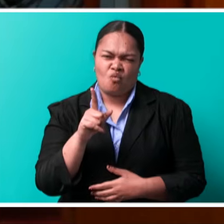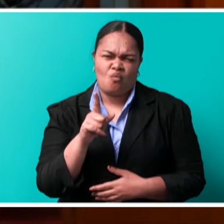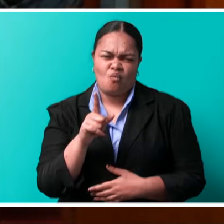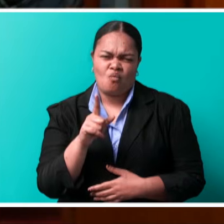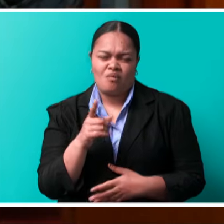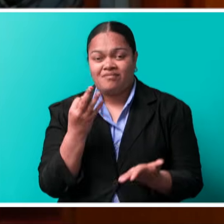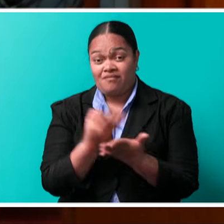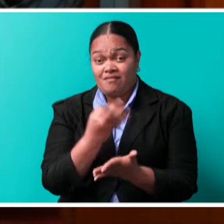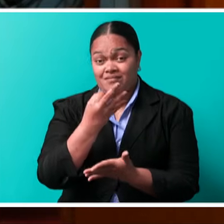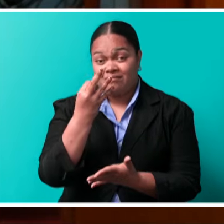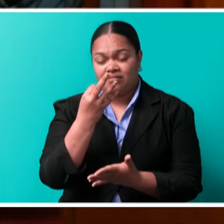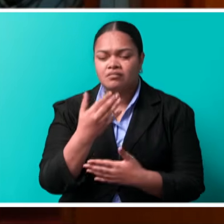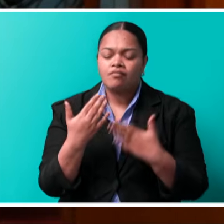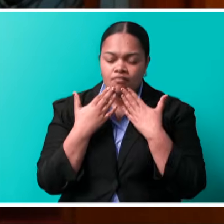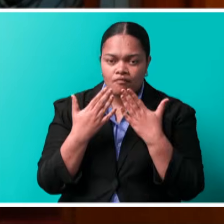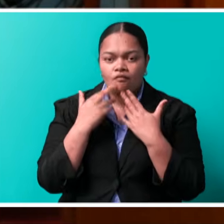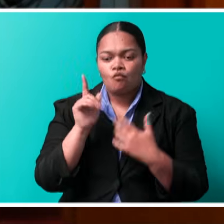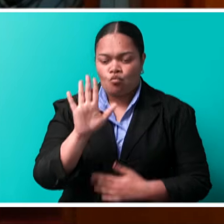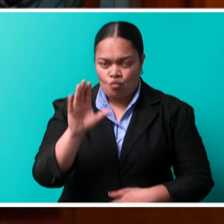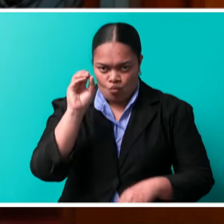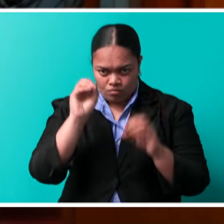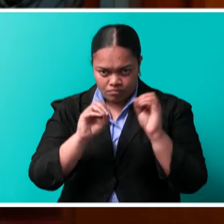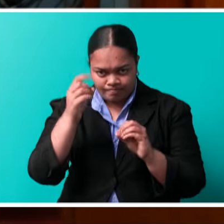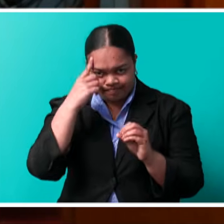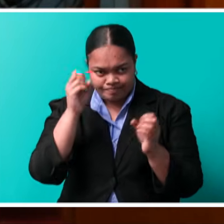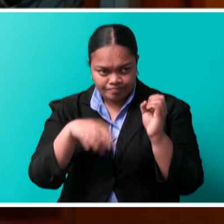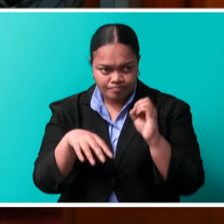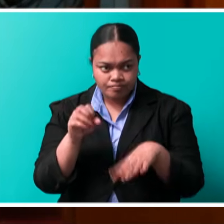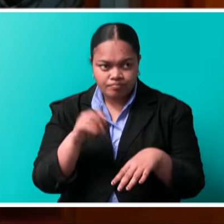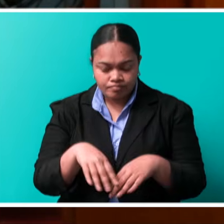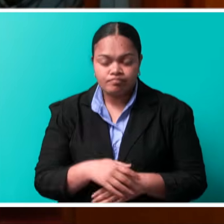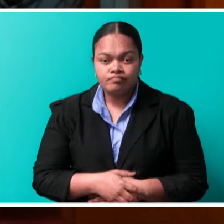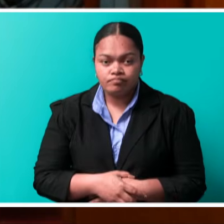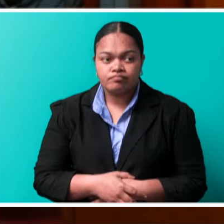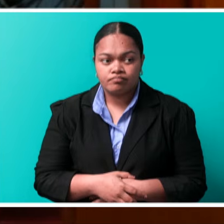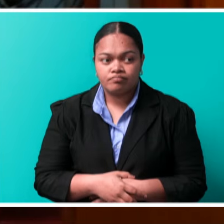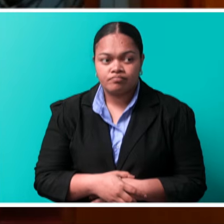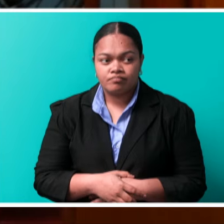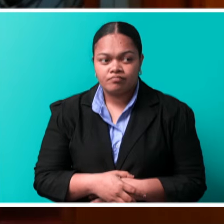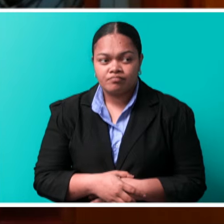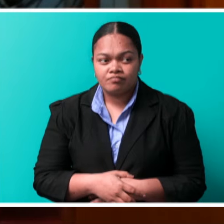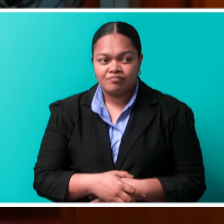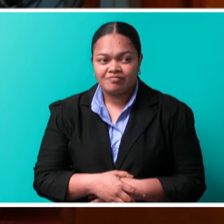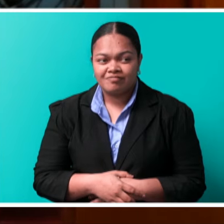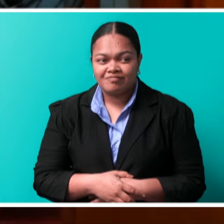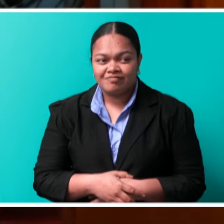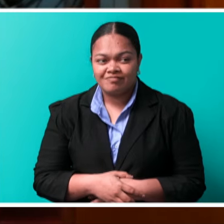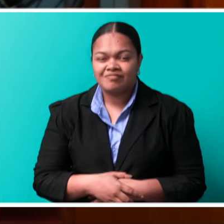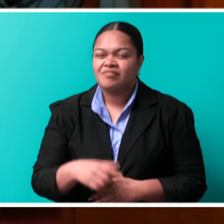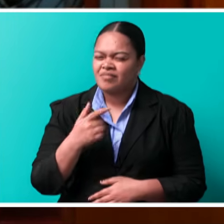for his observations, but I was not prepared for his conclusion that he was not going to